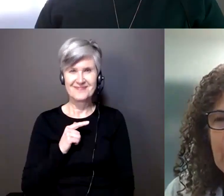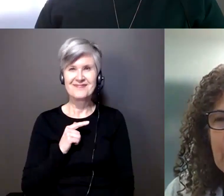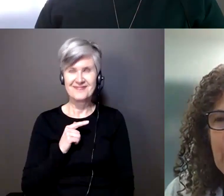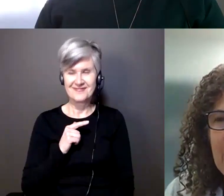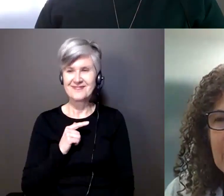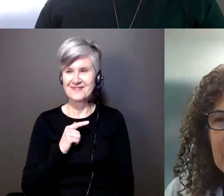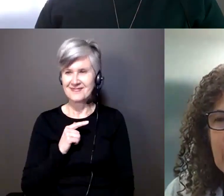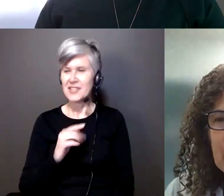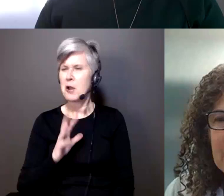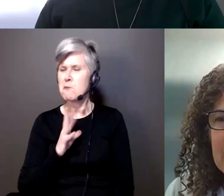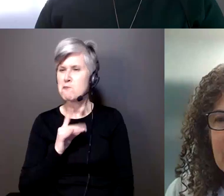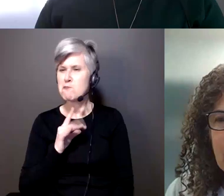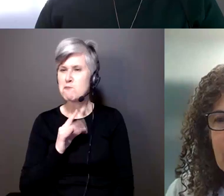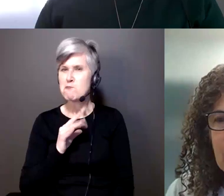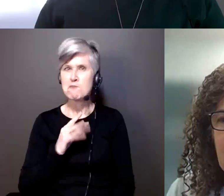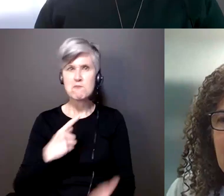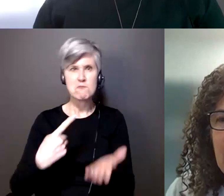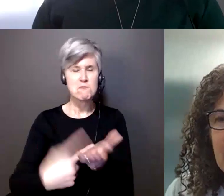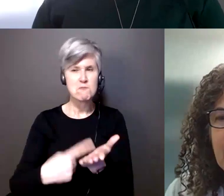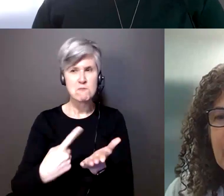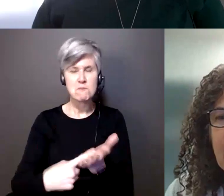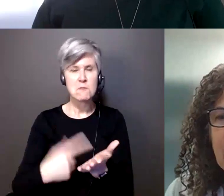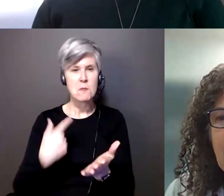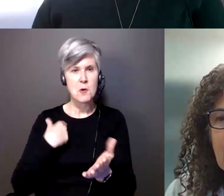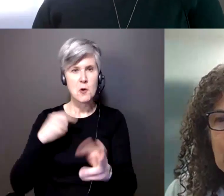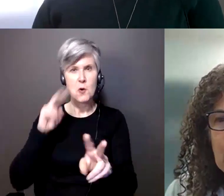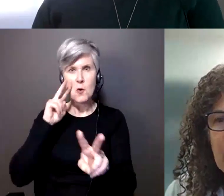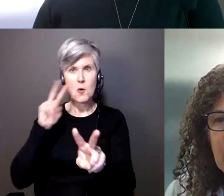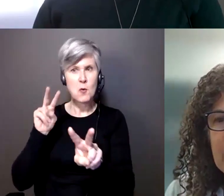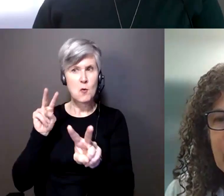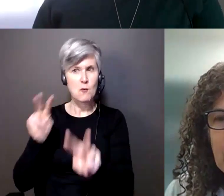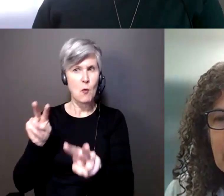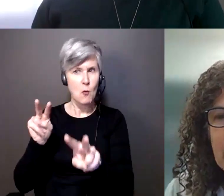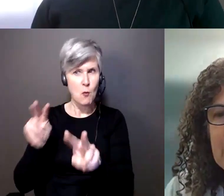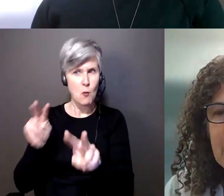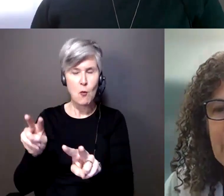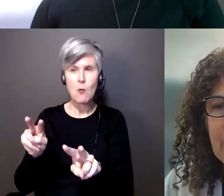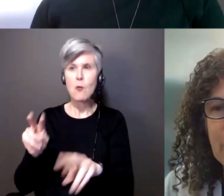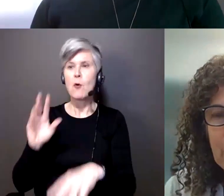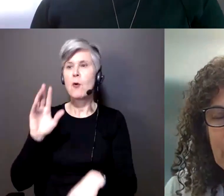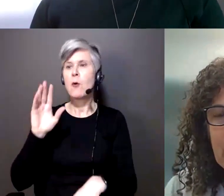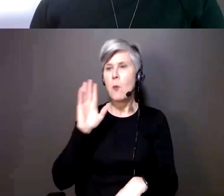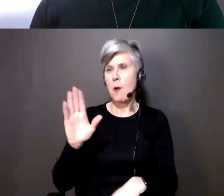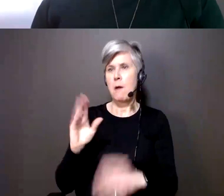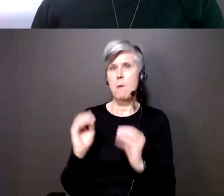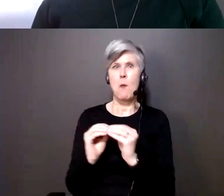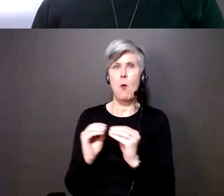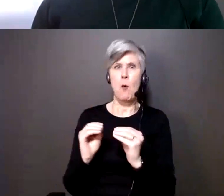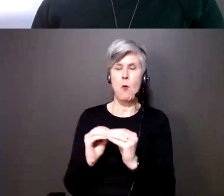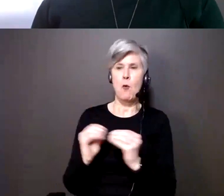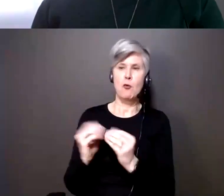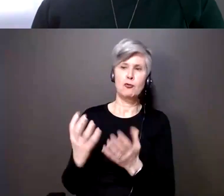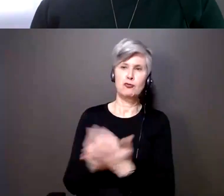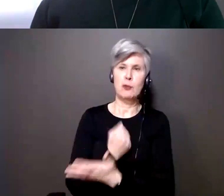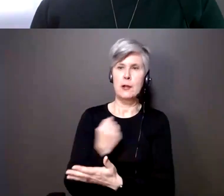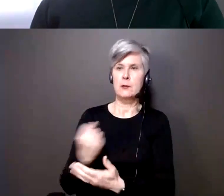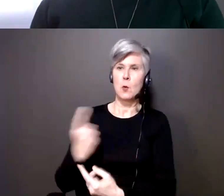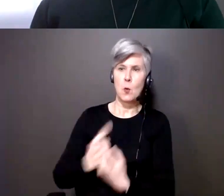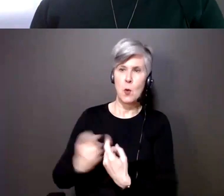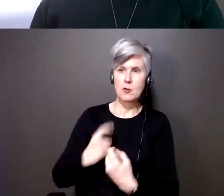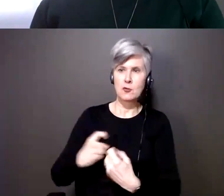look forward to having the Q's and A's with you. There's a lot of good questions. I just want to reiterate to the participants that we will